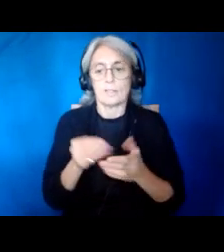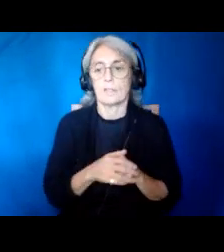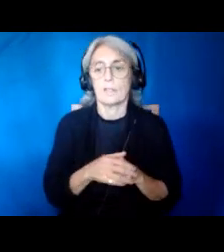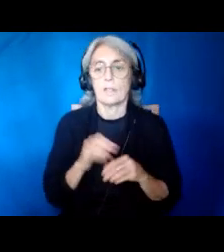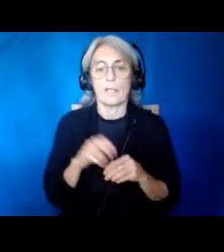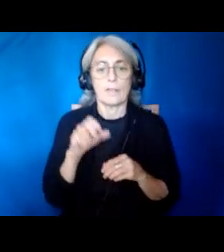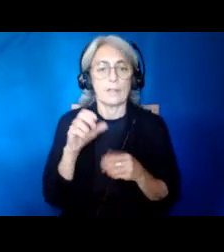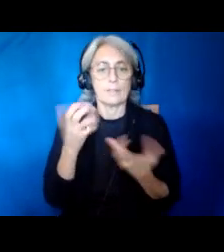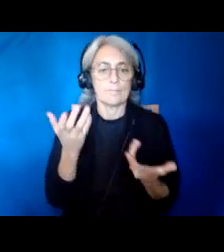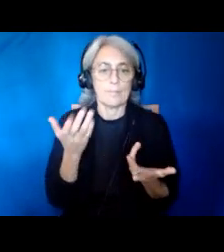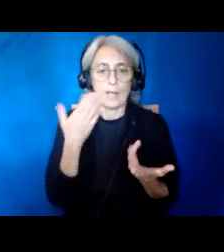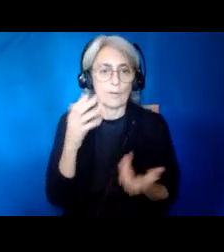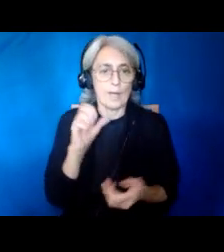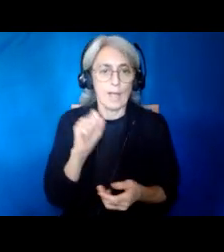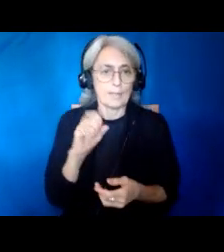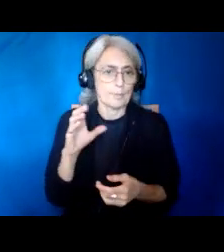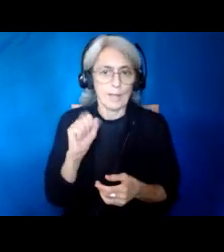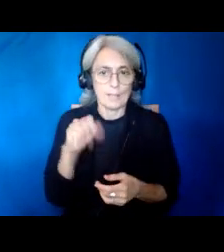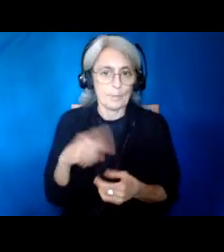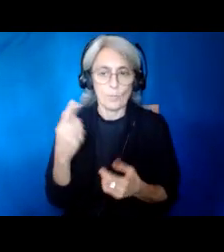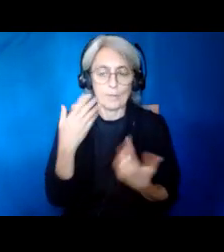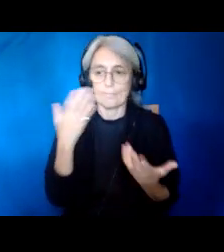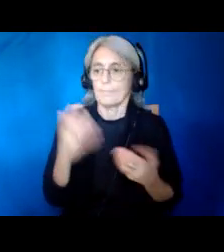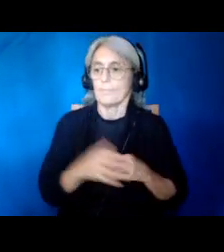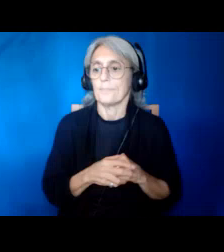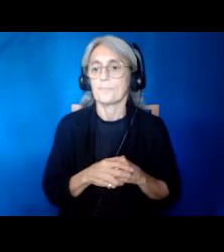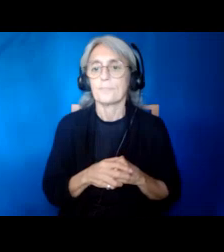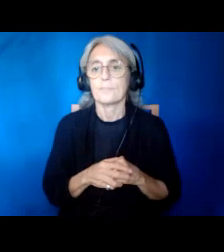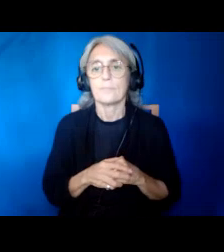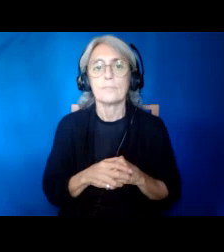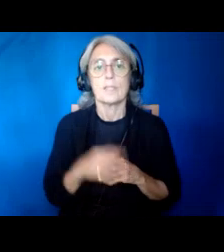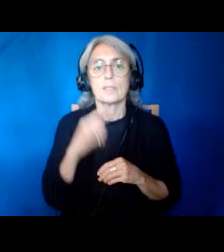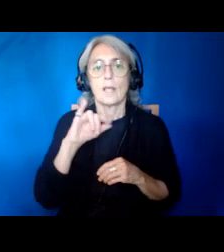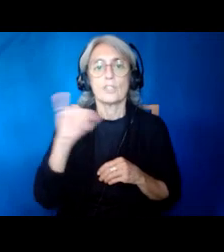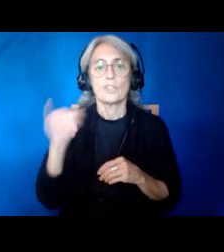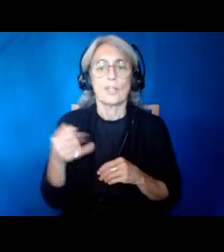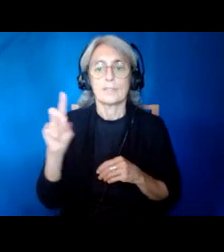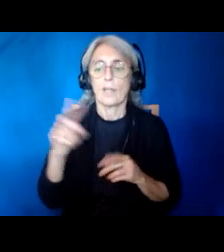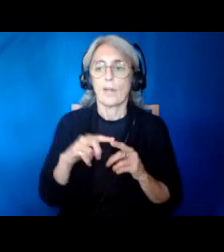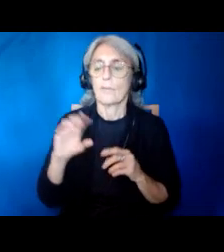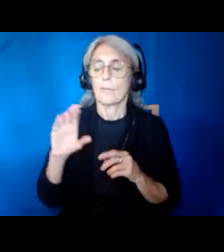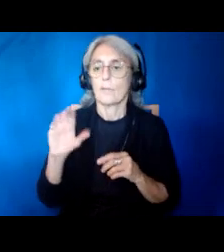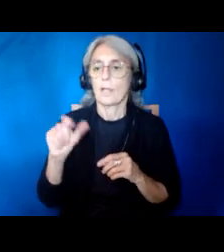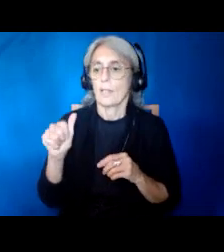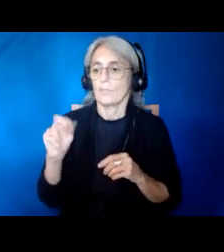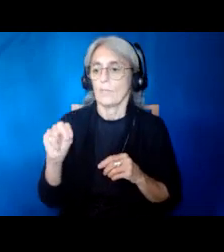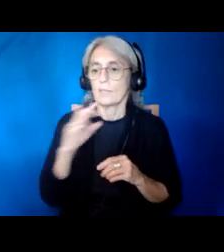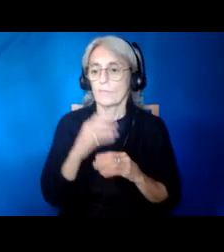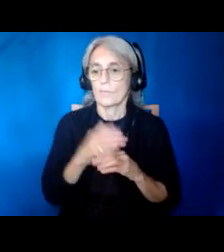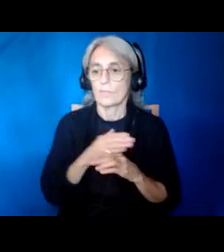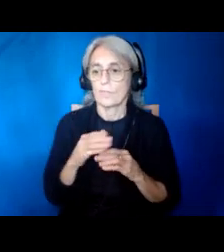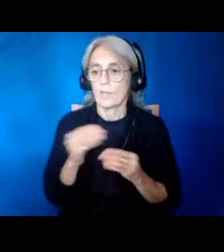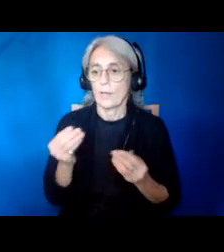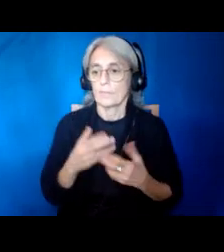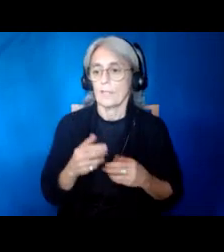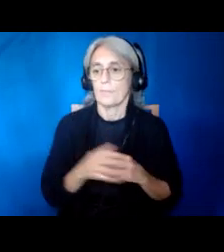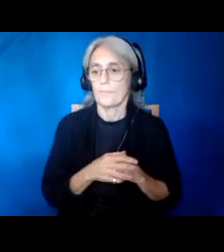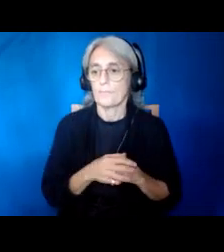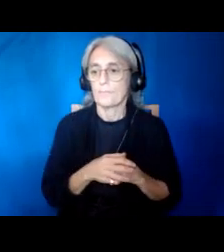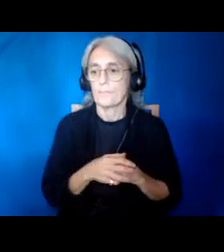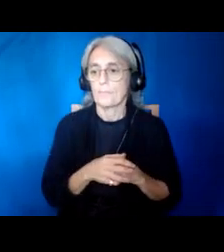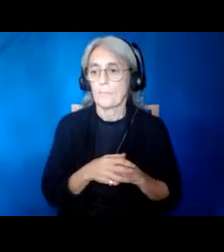programs. And a final thank you, I just want to say to Jesse Downing from Caltrans for sharing a status update also on the Director's Policy